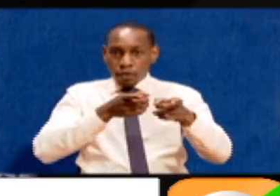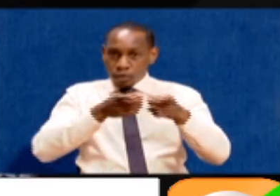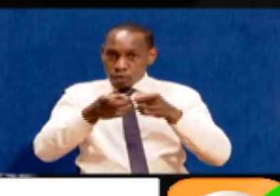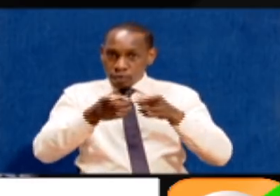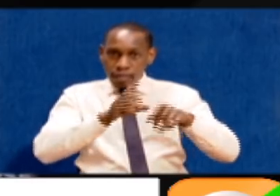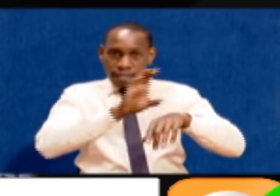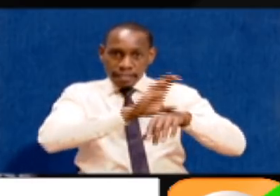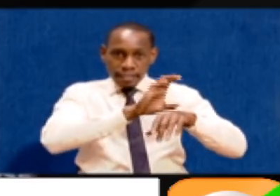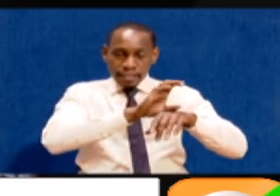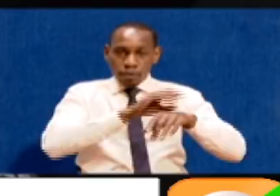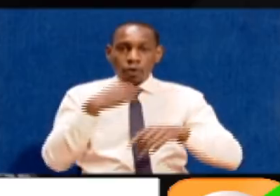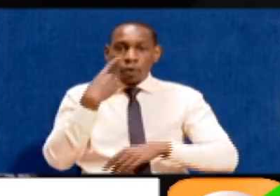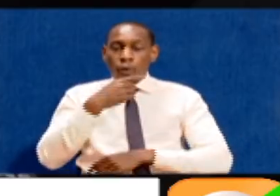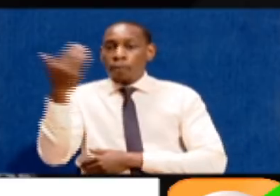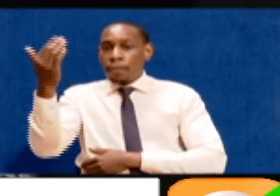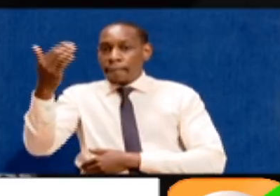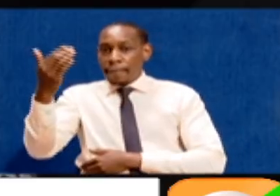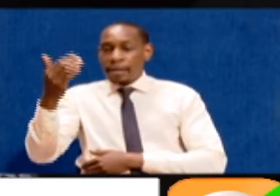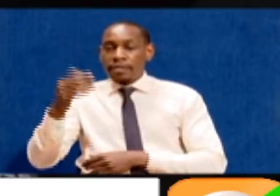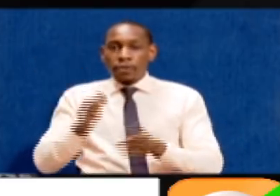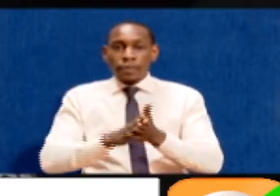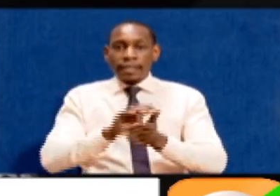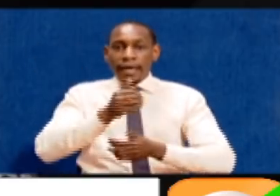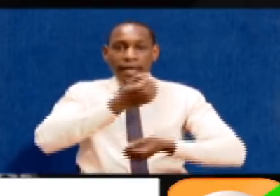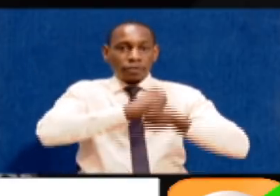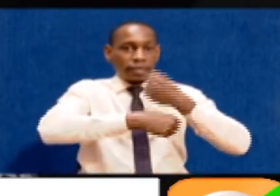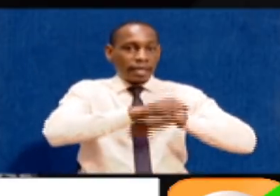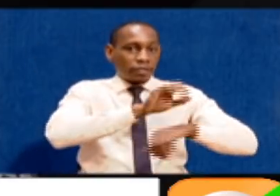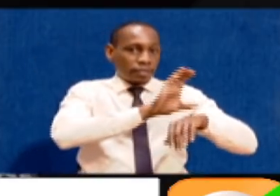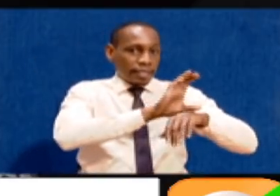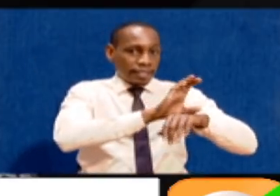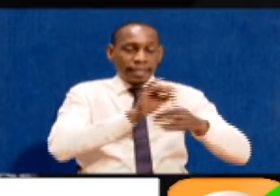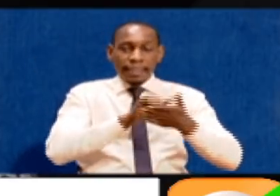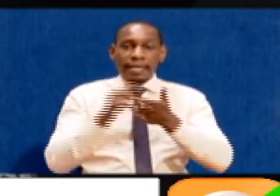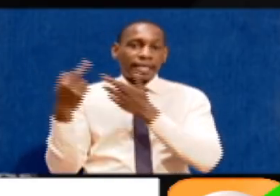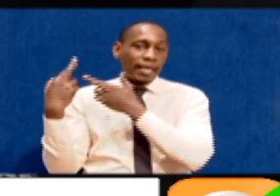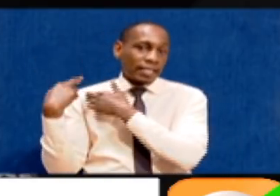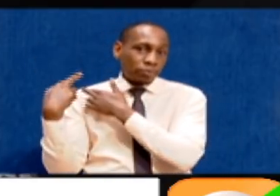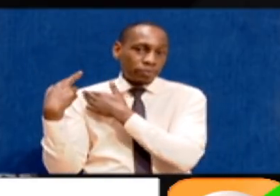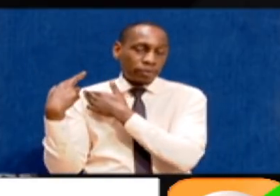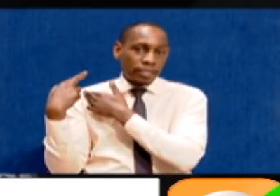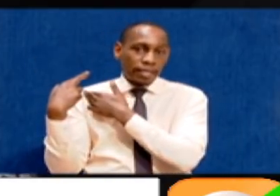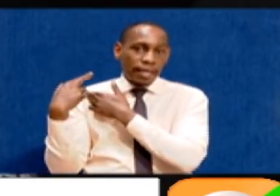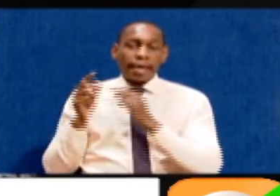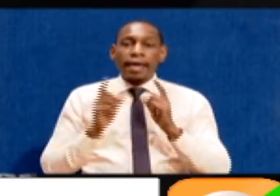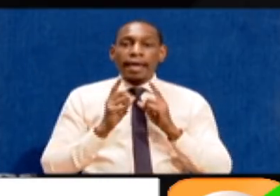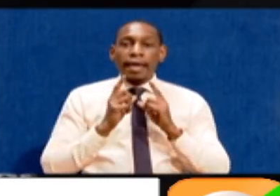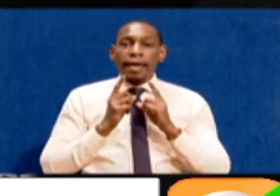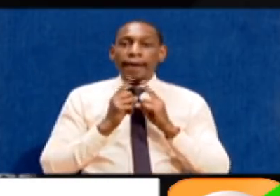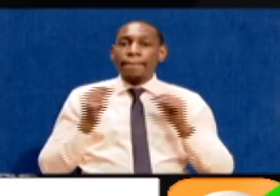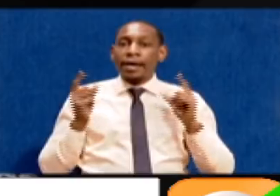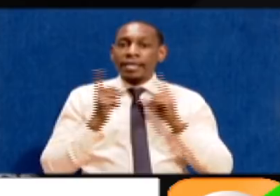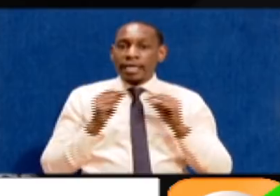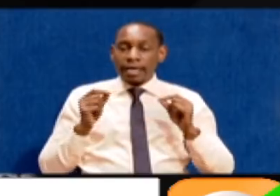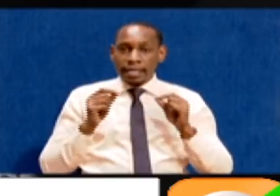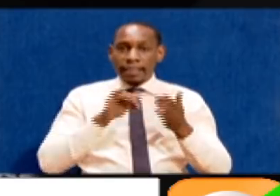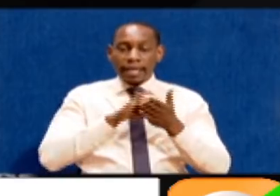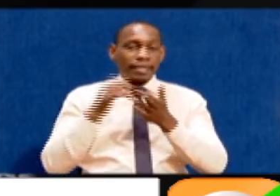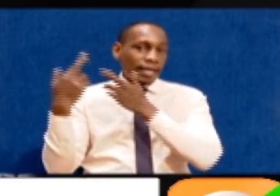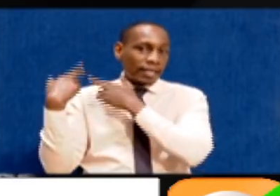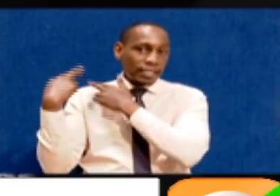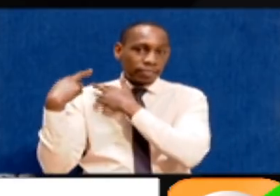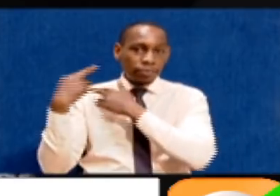who speaks within church and who does what, that is in the hand of the pastor, that is in the